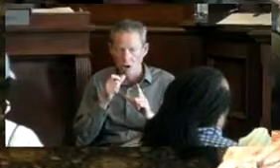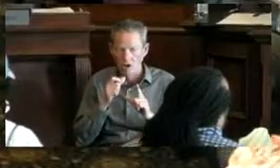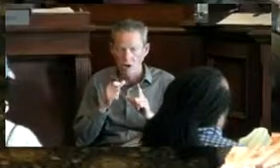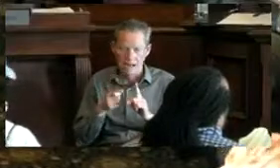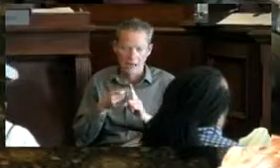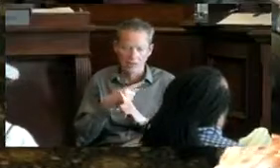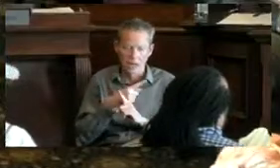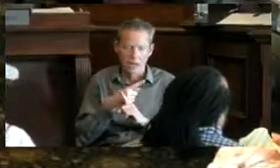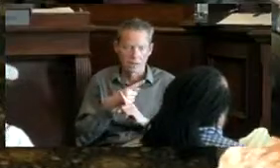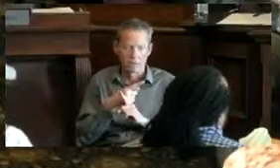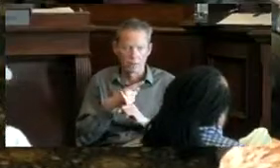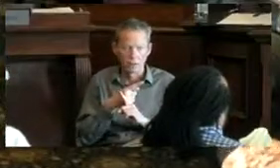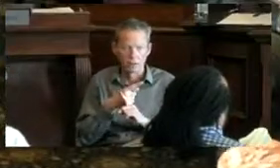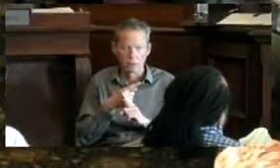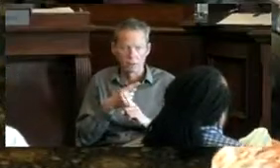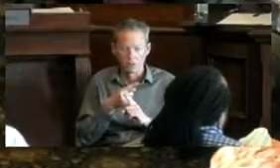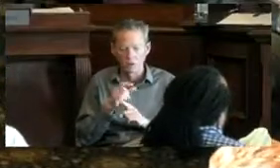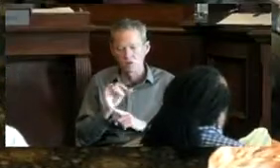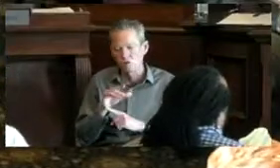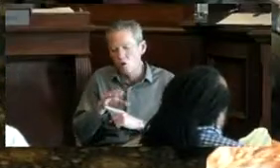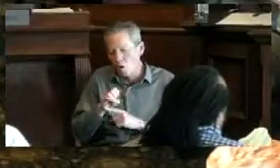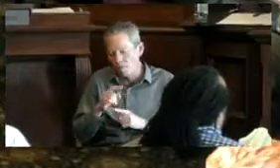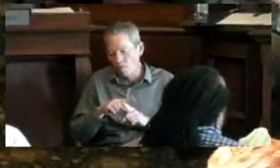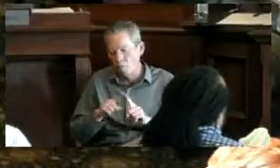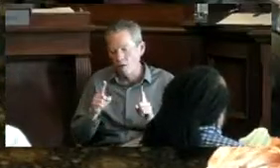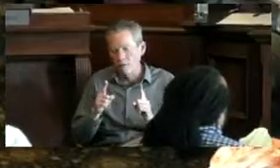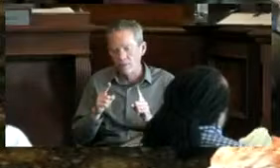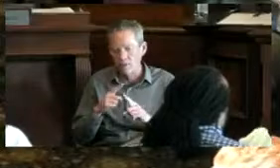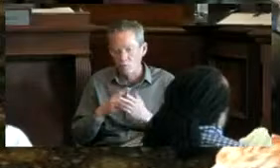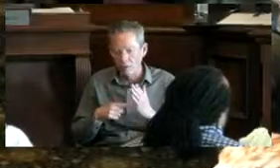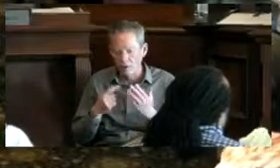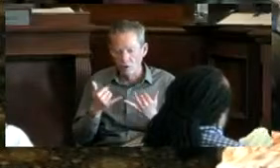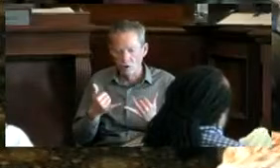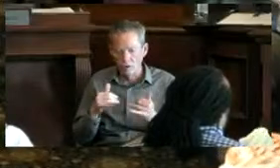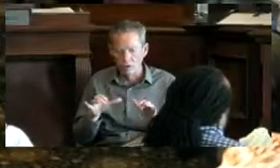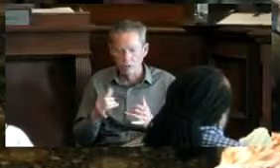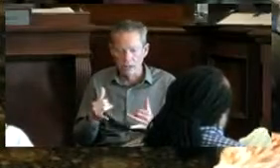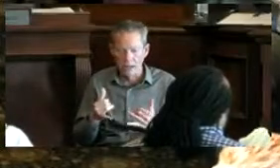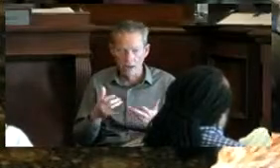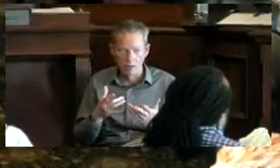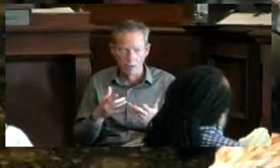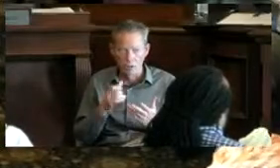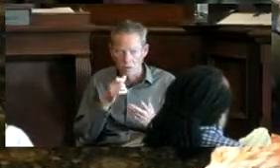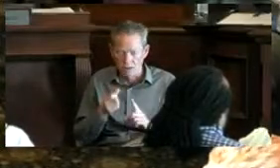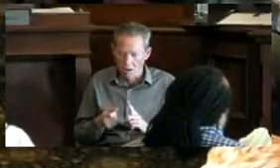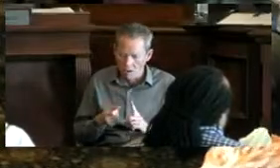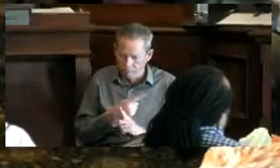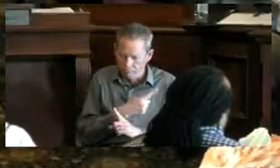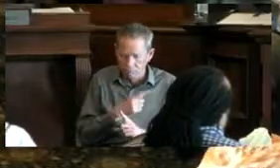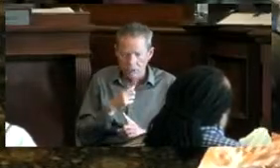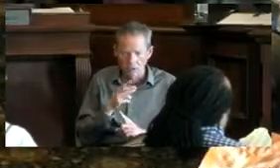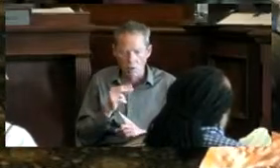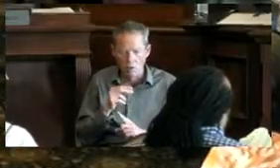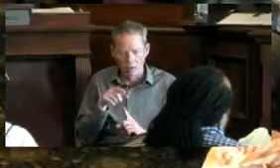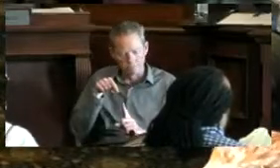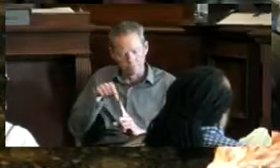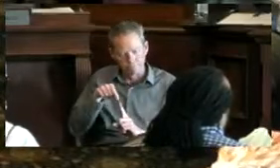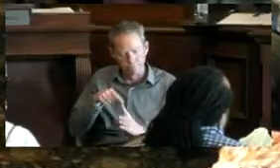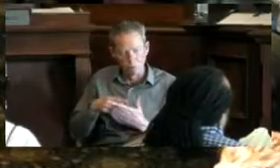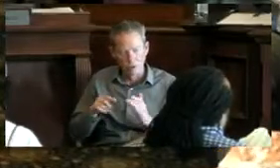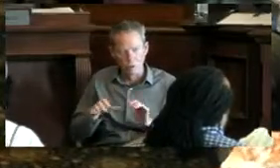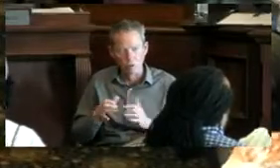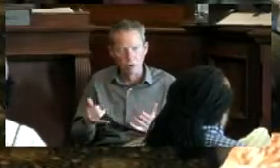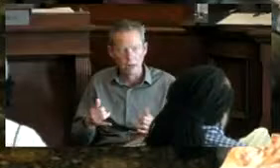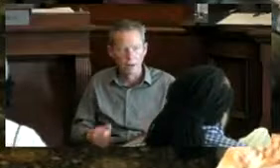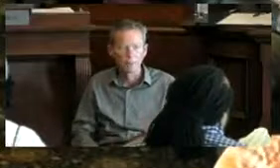what they are currently doing right this moment. So it's not a far reach. It's right in within the confines of what they're doing right